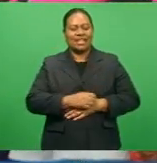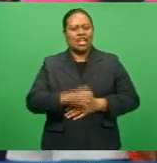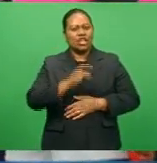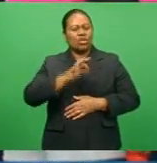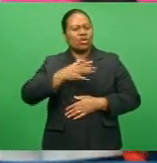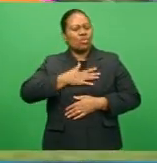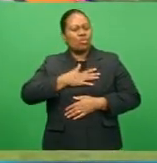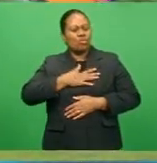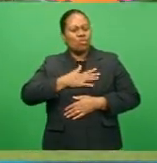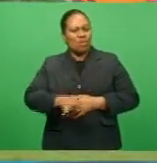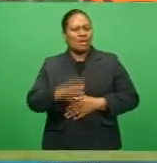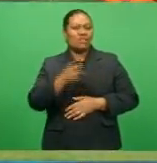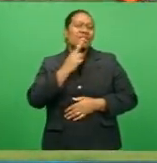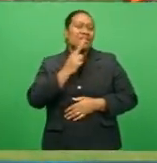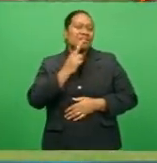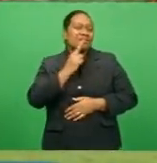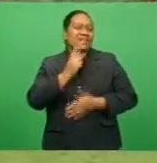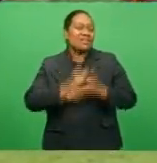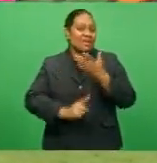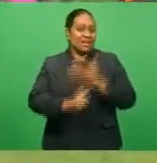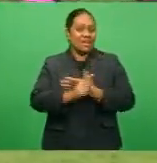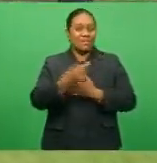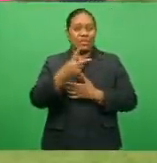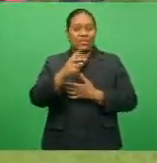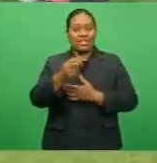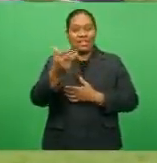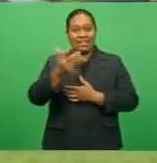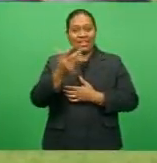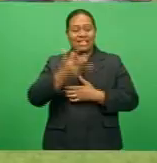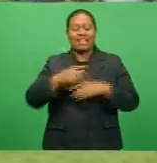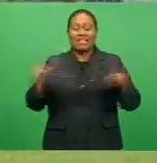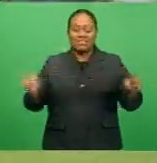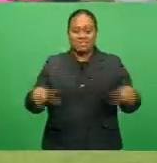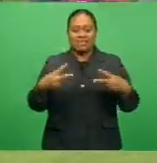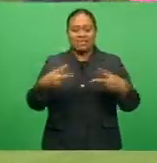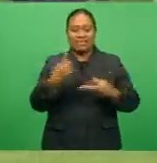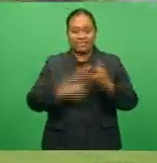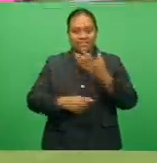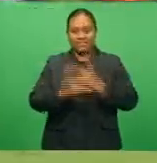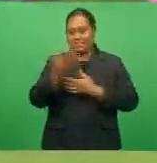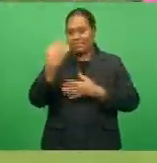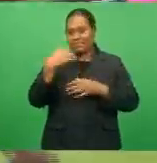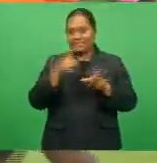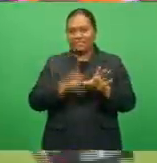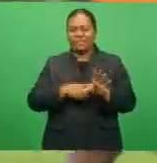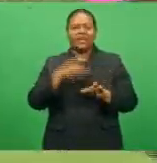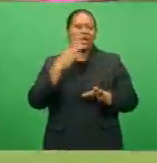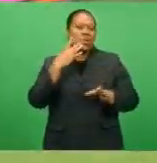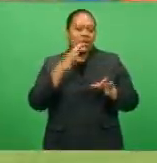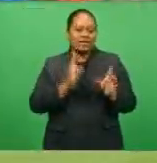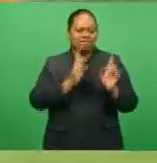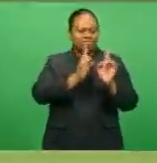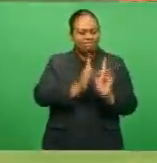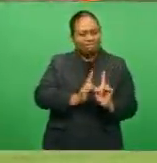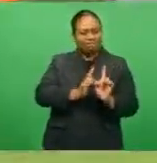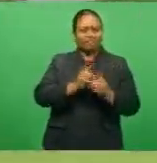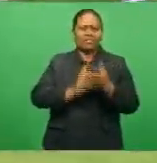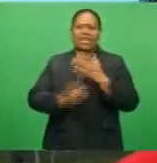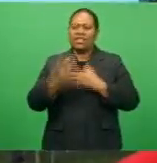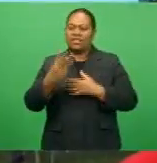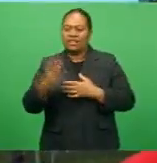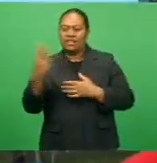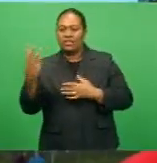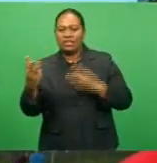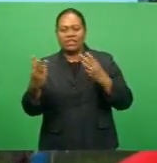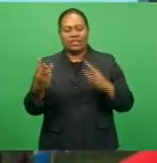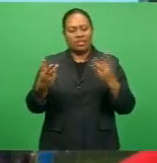want a repeat of the 2019 Skipper Cup semi-finals when Nandronga edged Naita Siri 33-31.